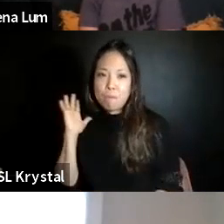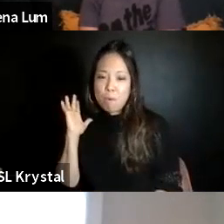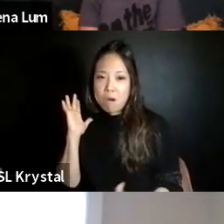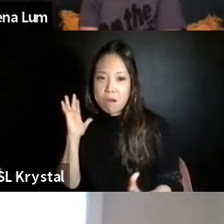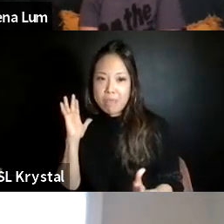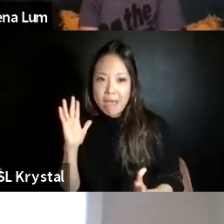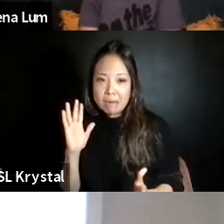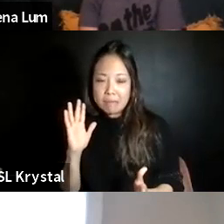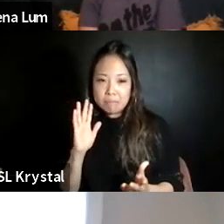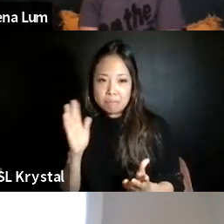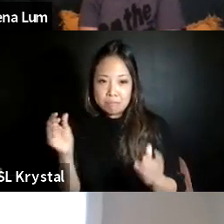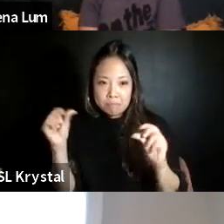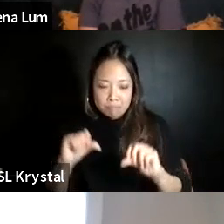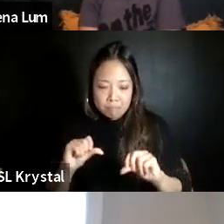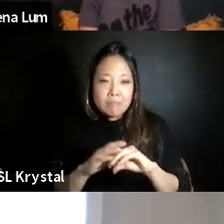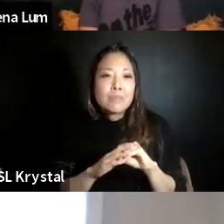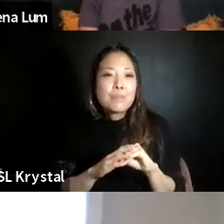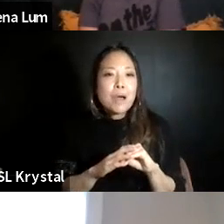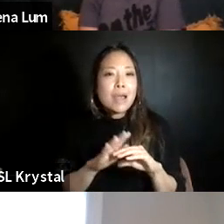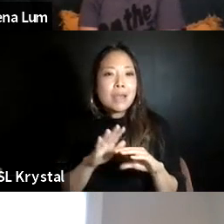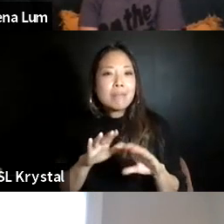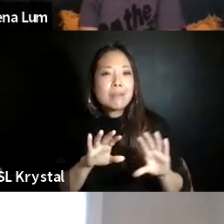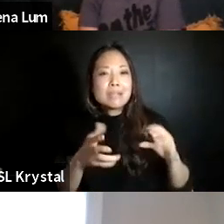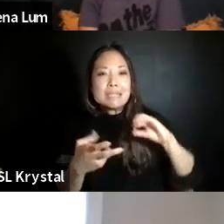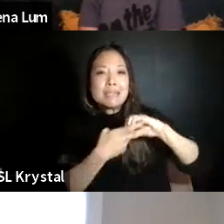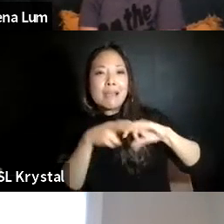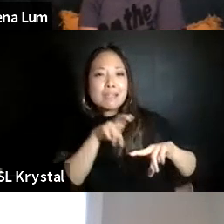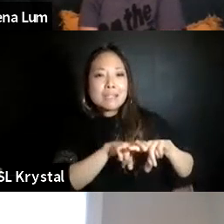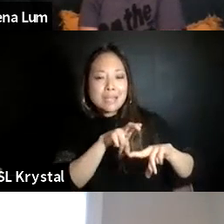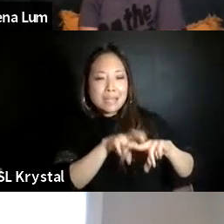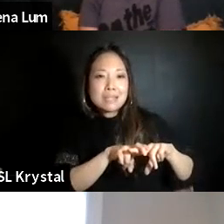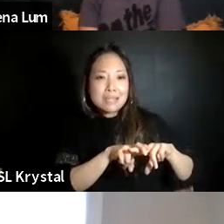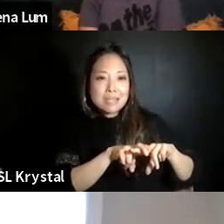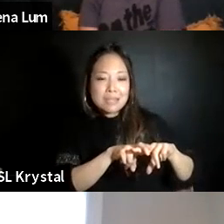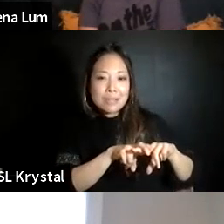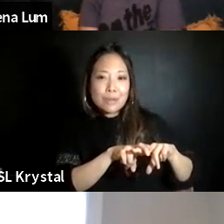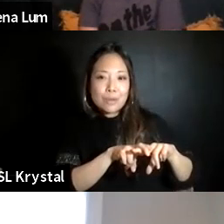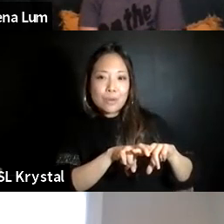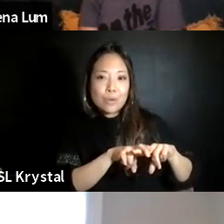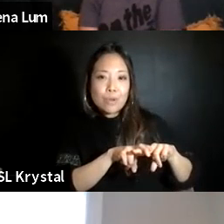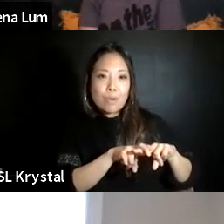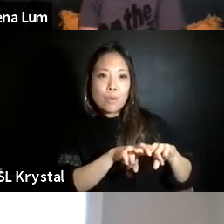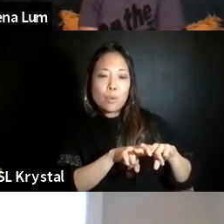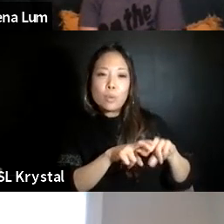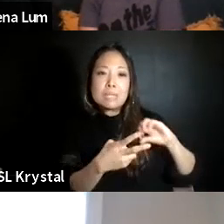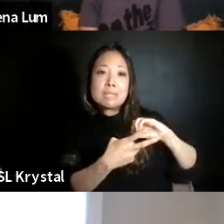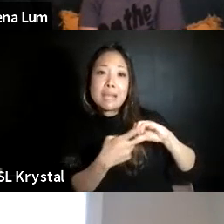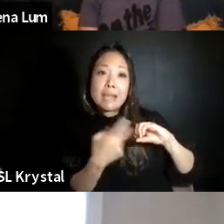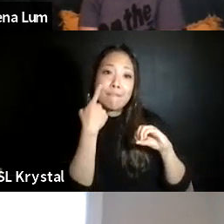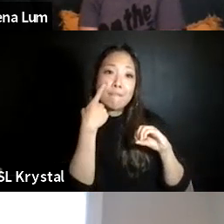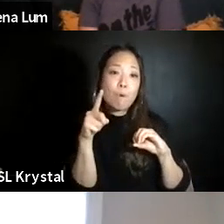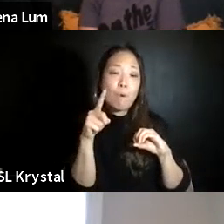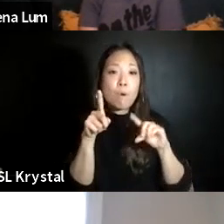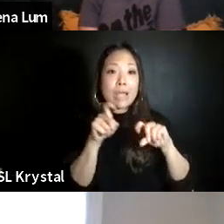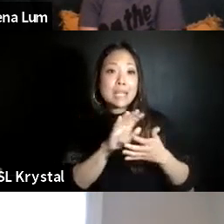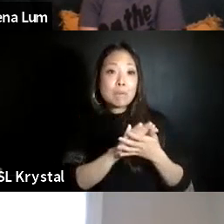about the set aside seats that used to be in place for the exam schools based on racial identities, which we